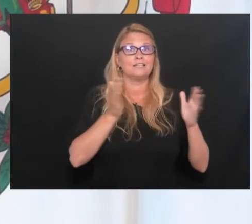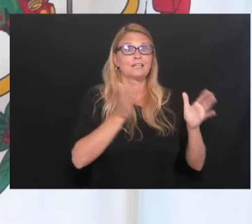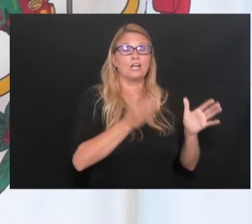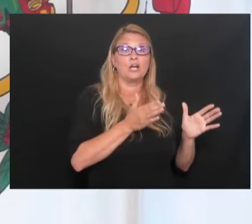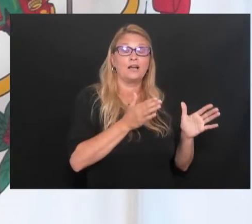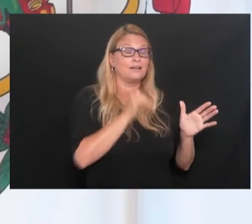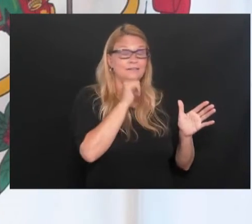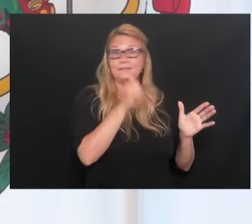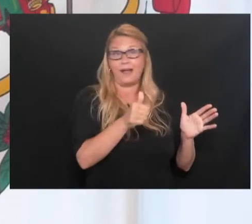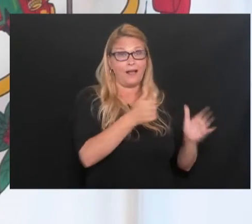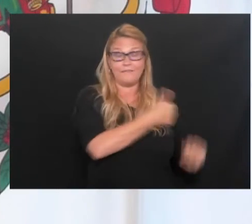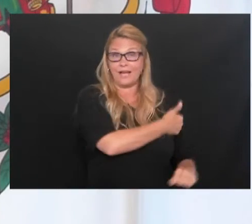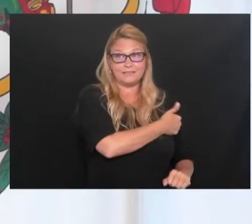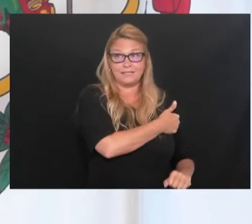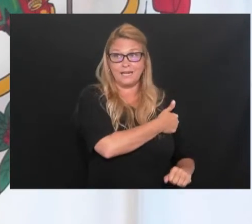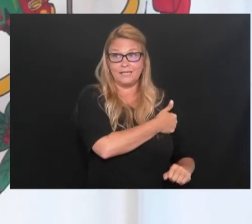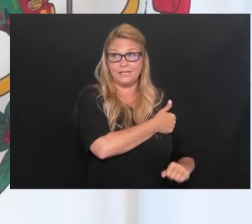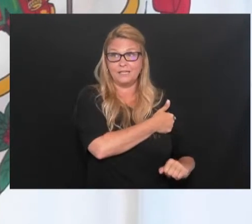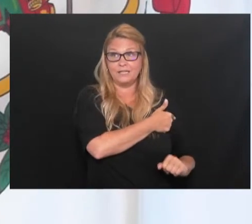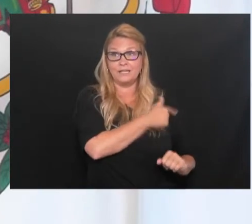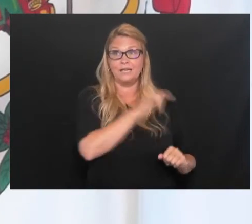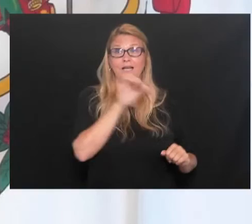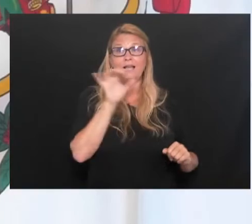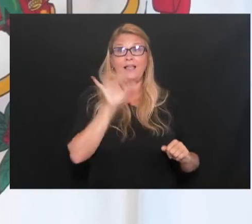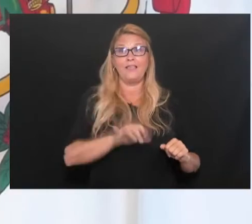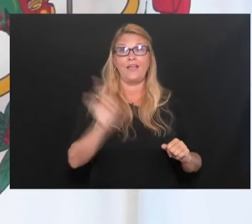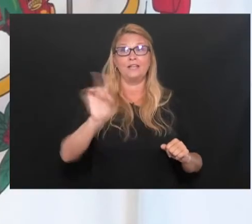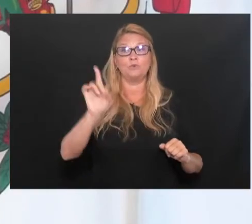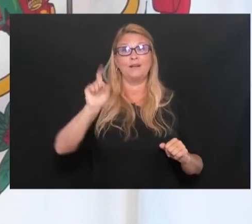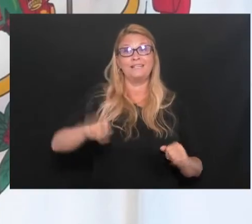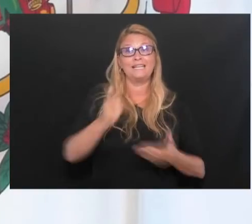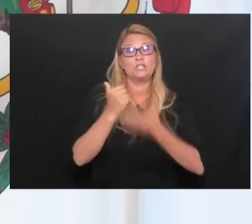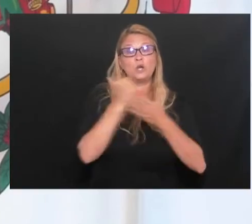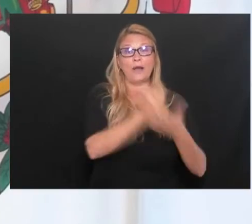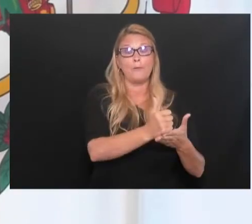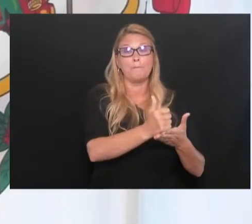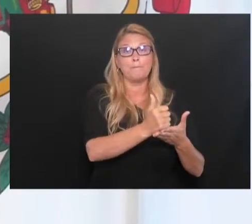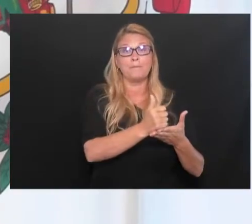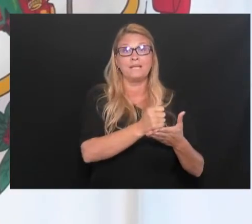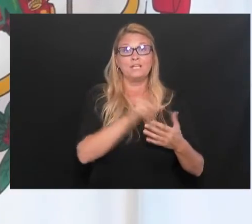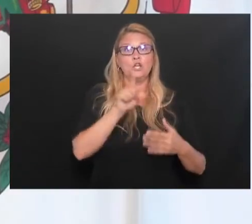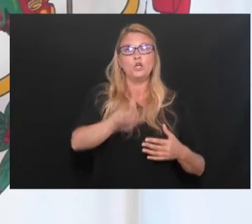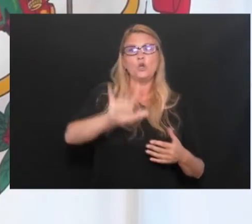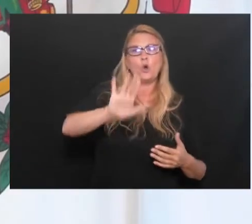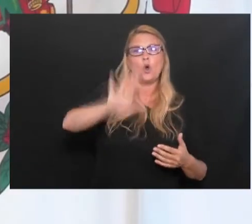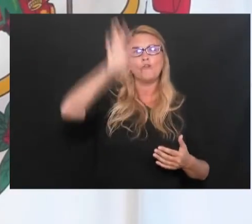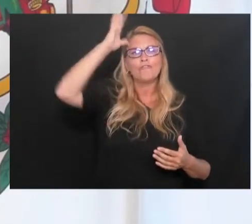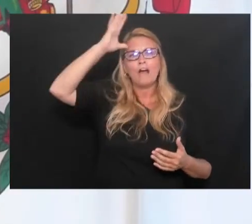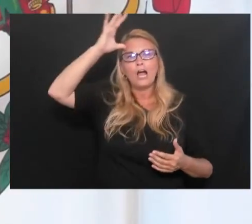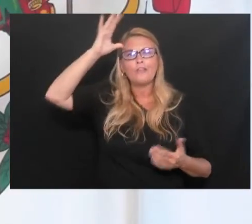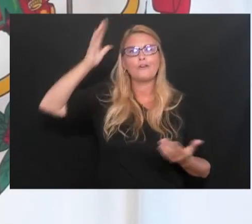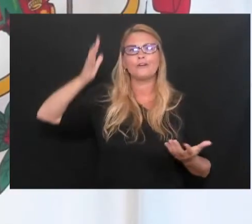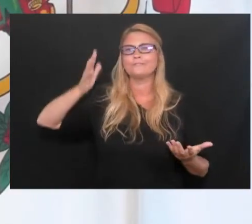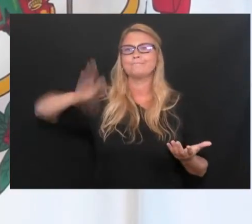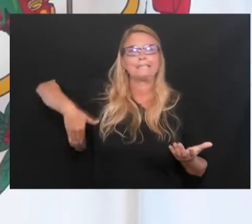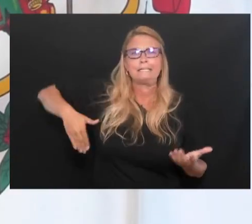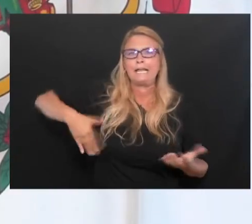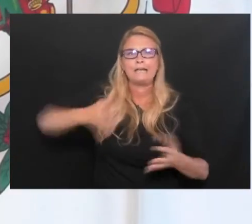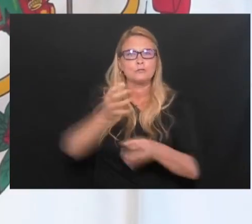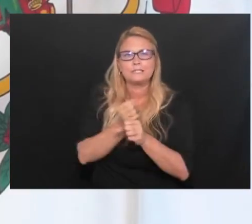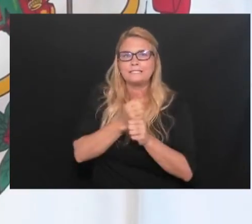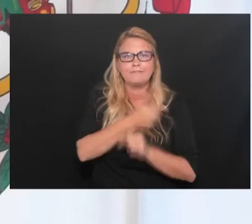If you're not, here's where I got to have your help. If your dad has not taken the